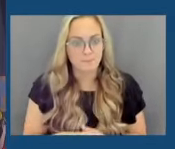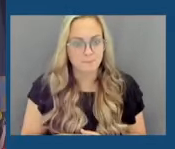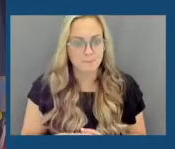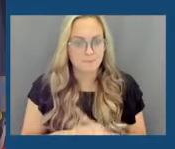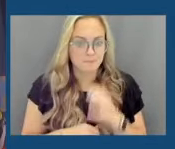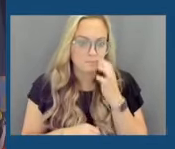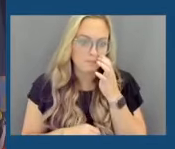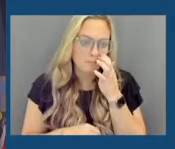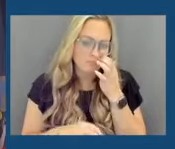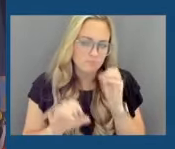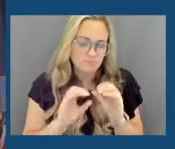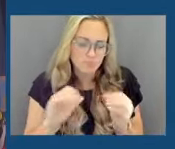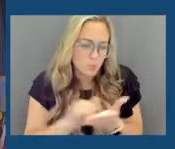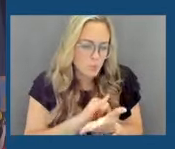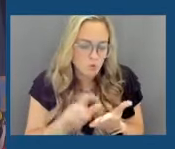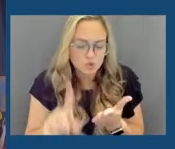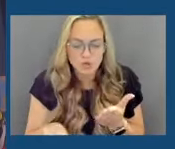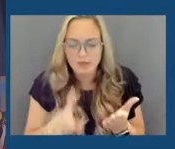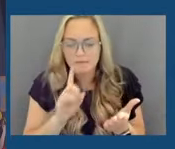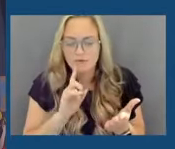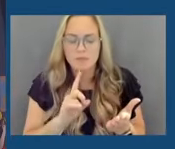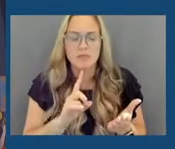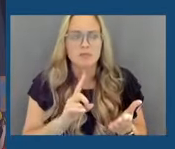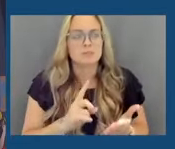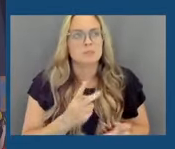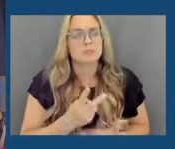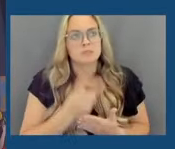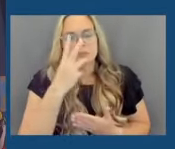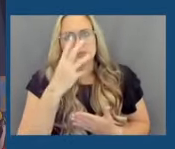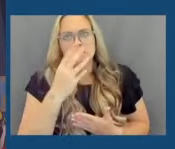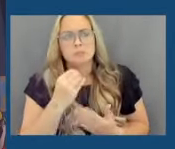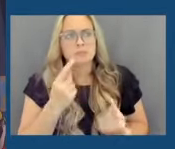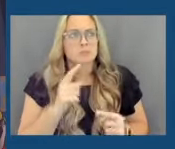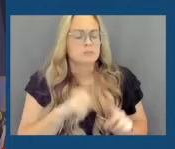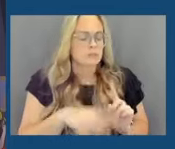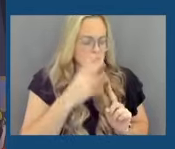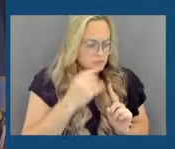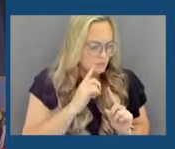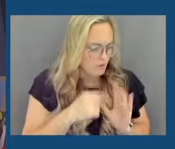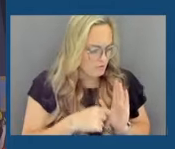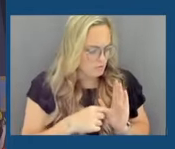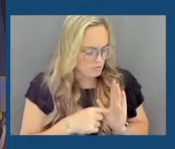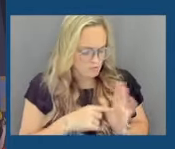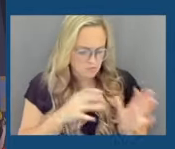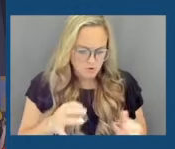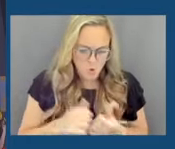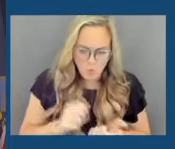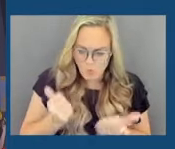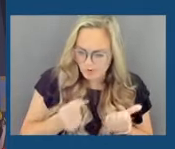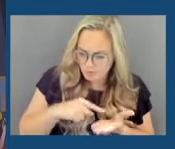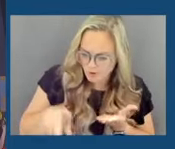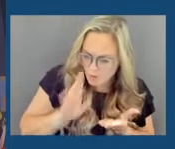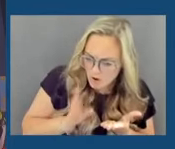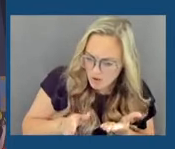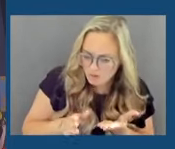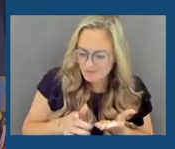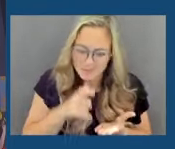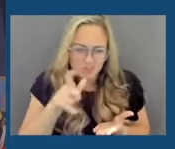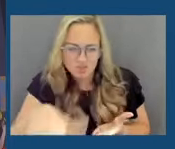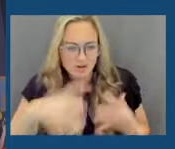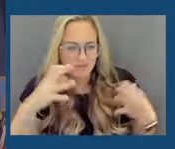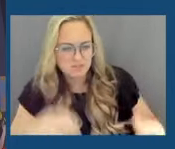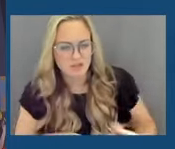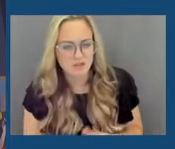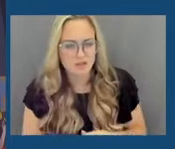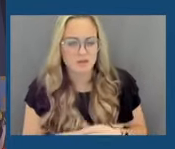No New Yorker should have to lie in bed at night and worry about these bills or make decisions, choices that they should not have to make between